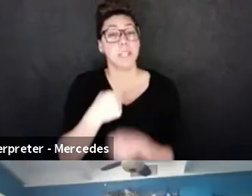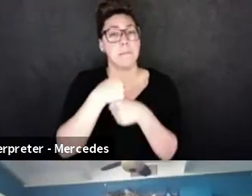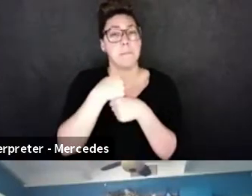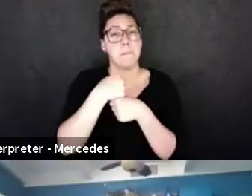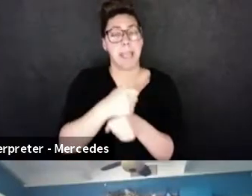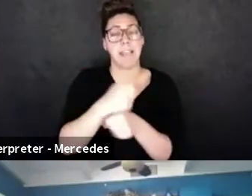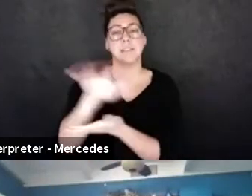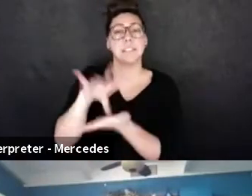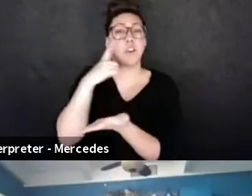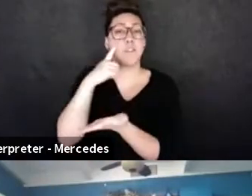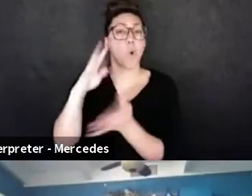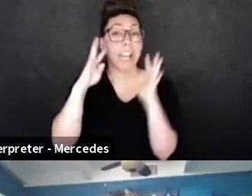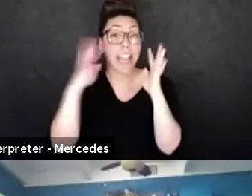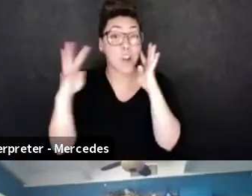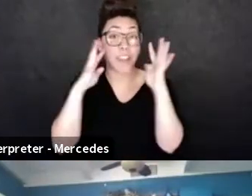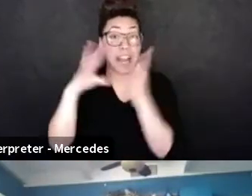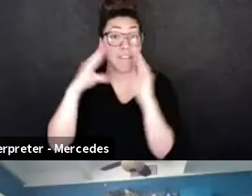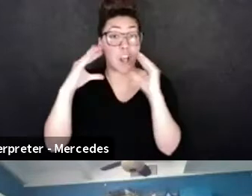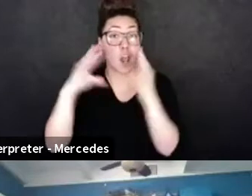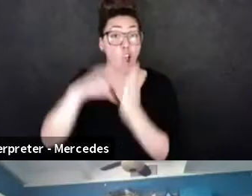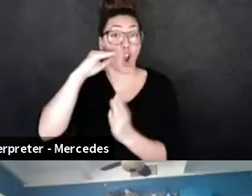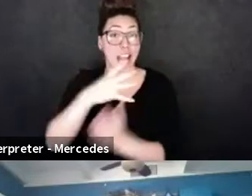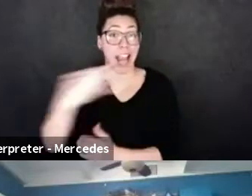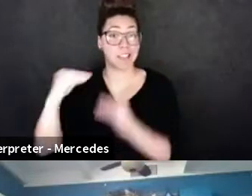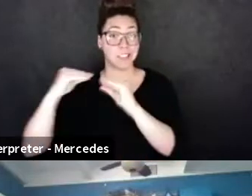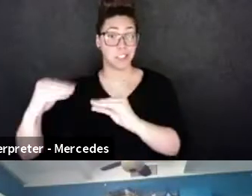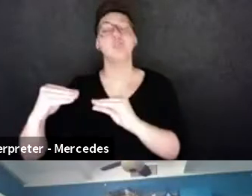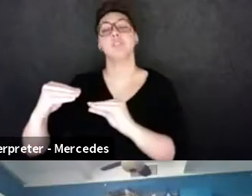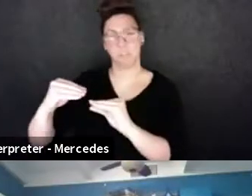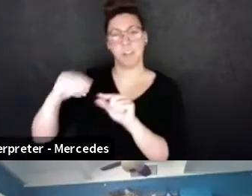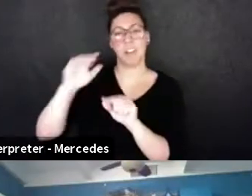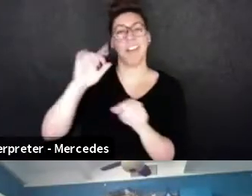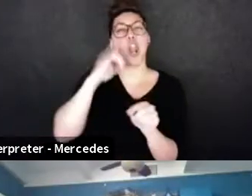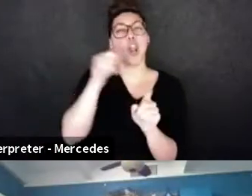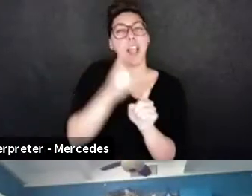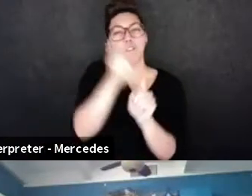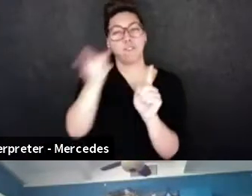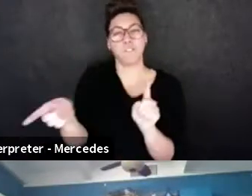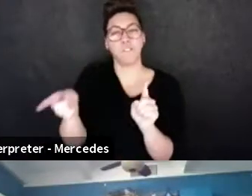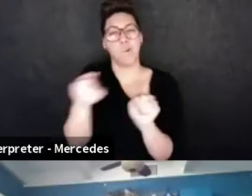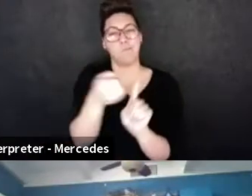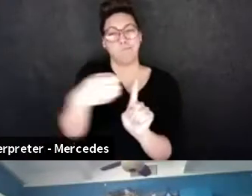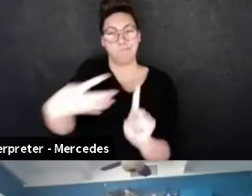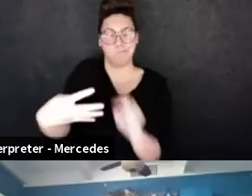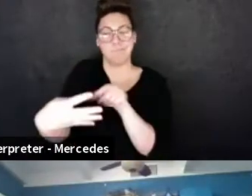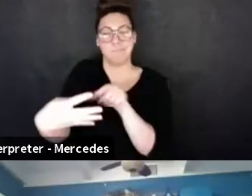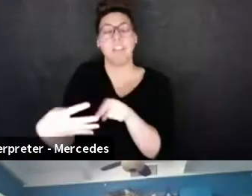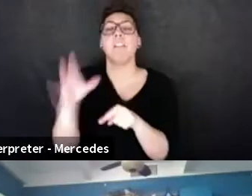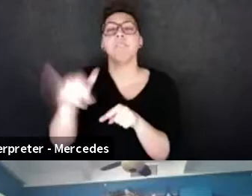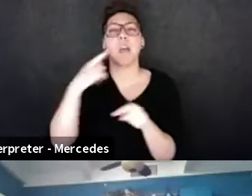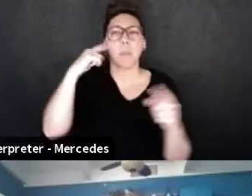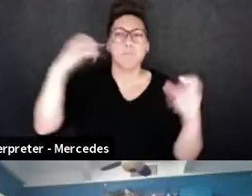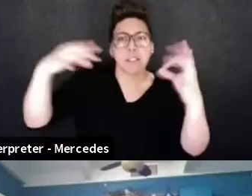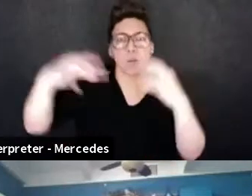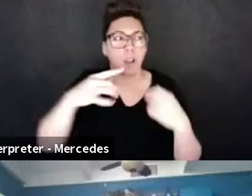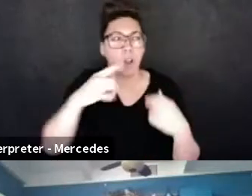Center for Innovative Learning and Teaching, we did that with a lot of brainstorming of who are